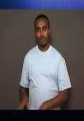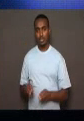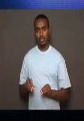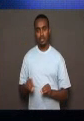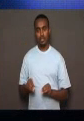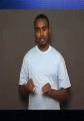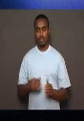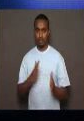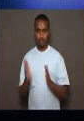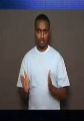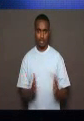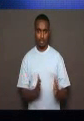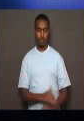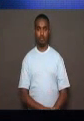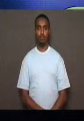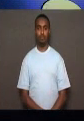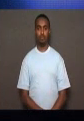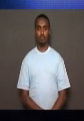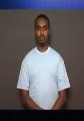Students, let's get ready.